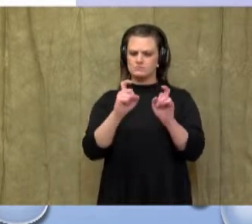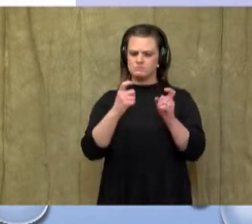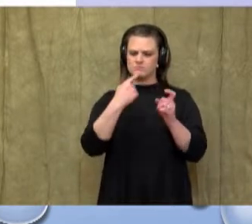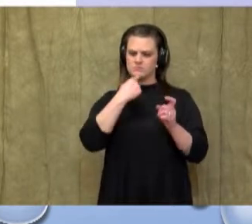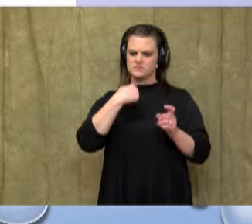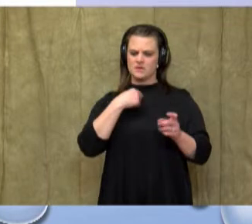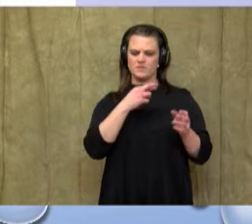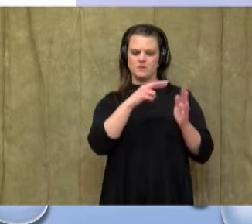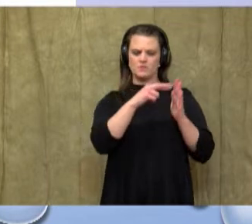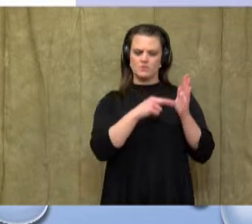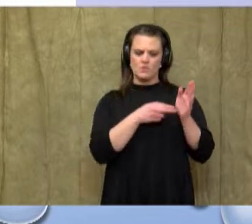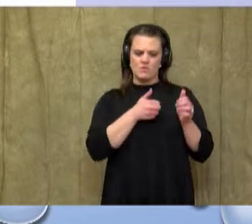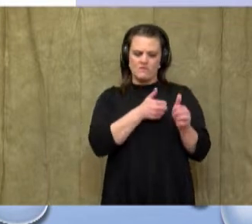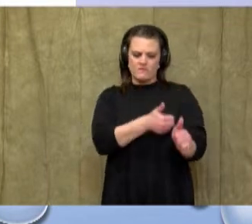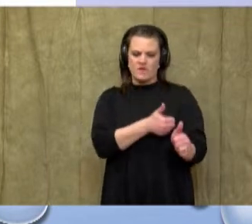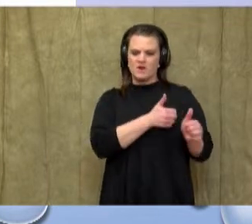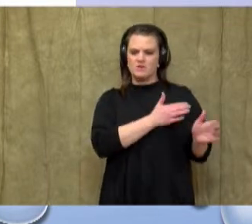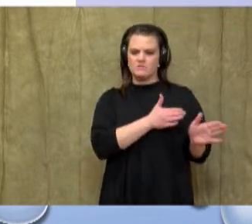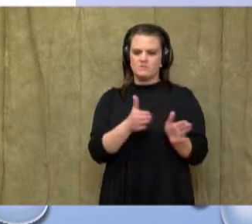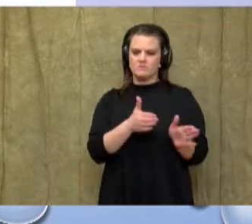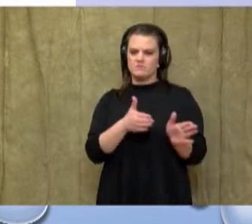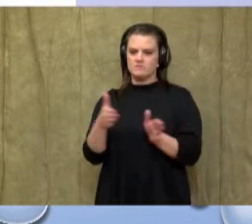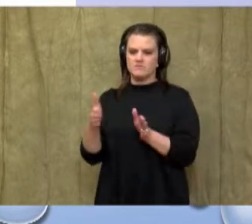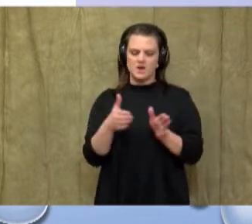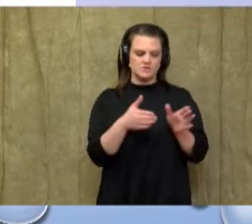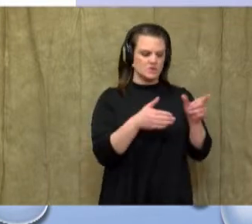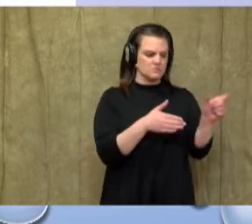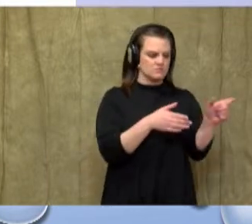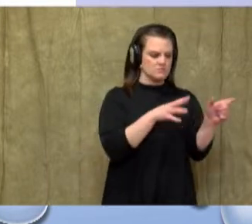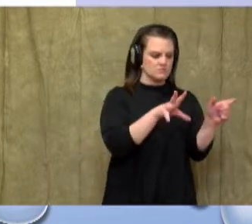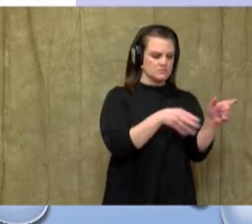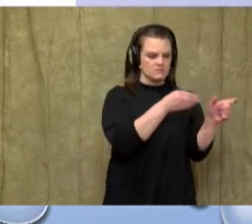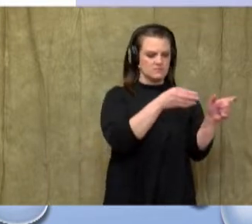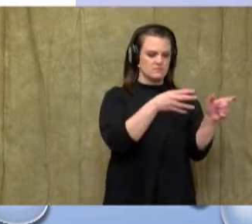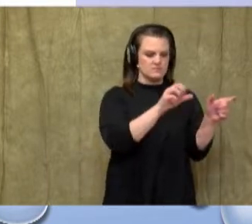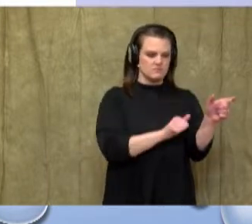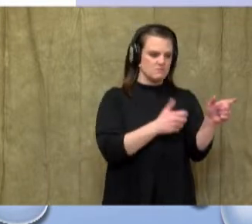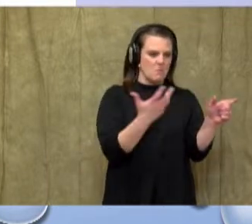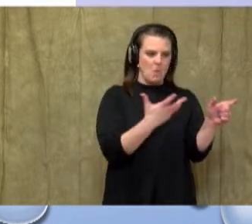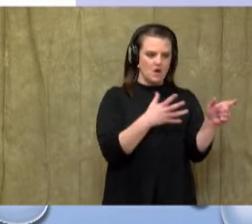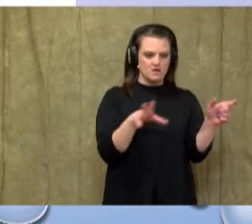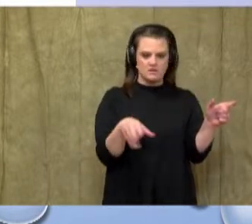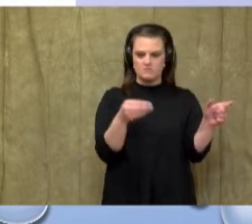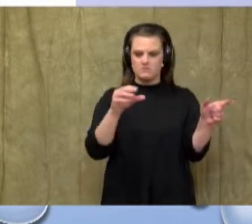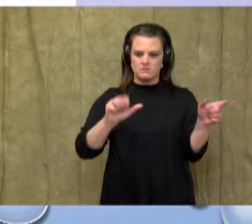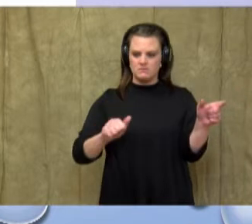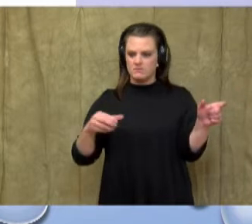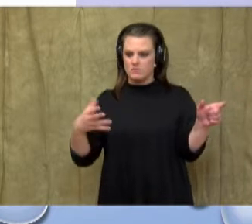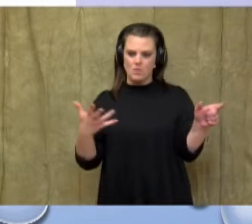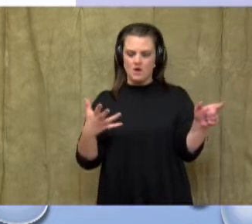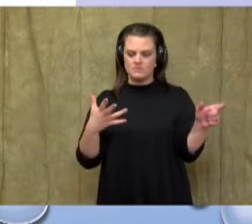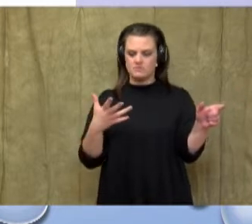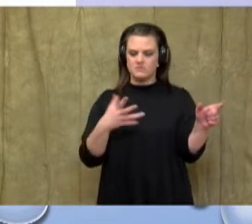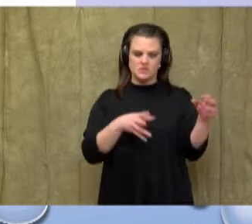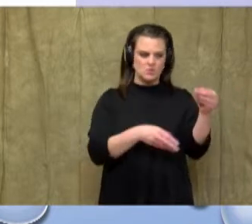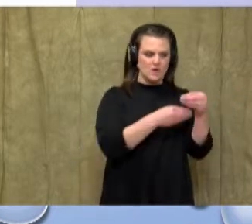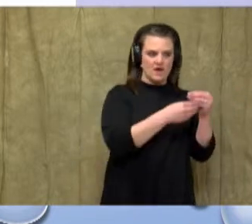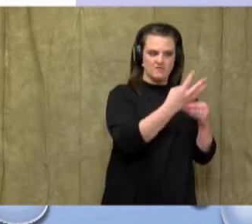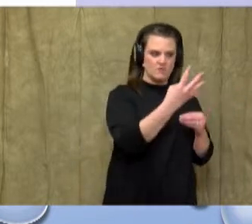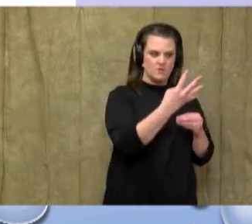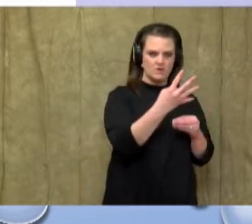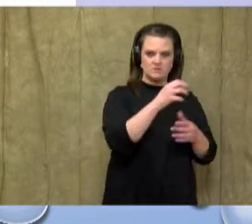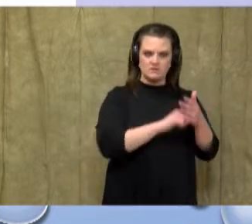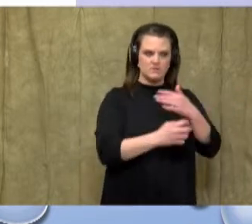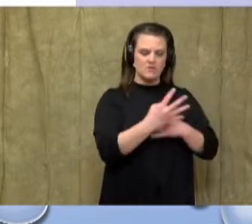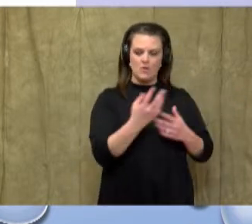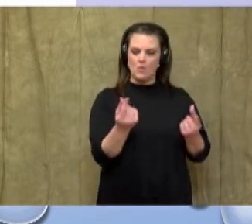what did you follow each time to figure out your answer? Did you add 4 each time? Because